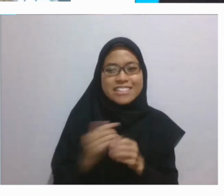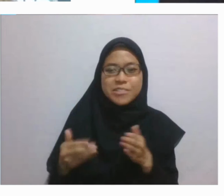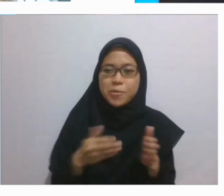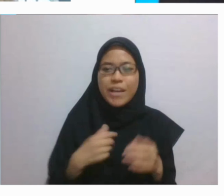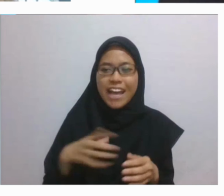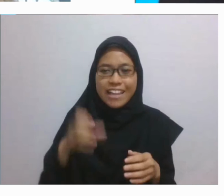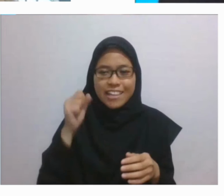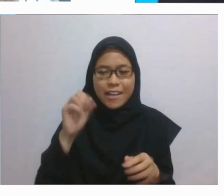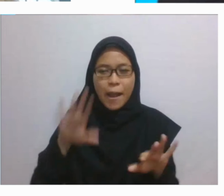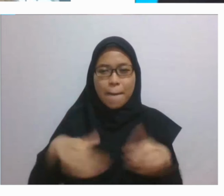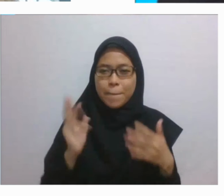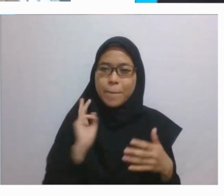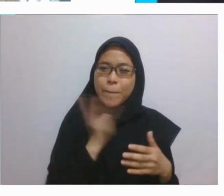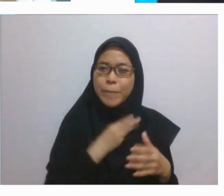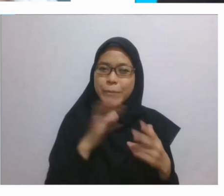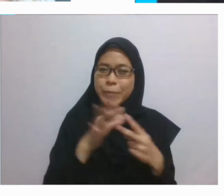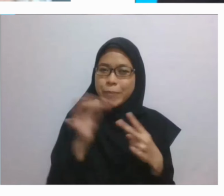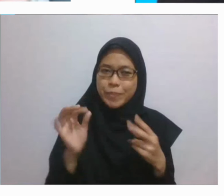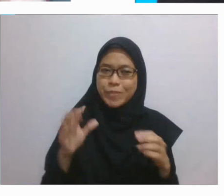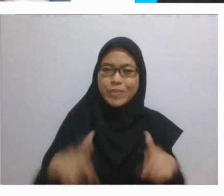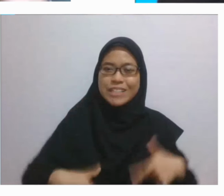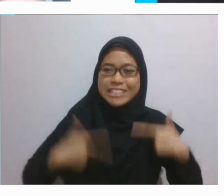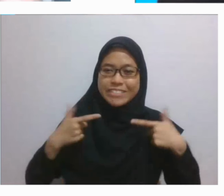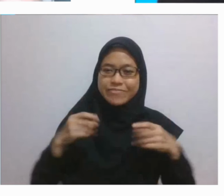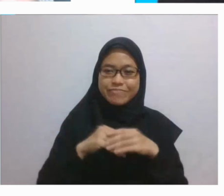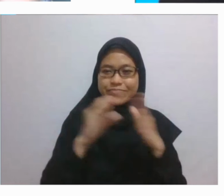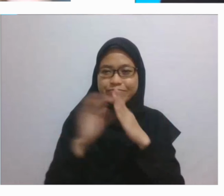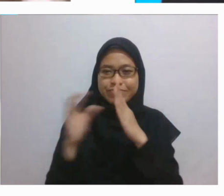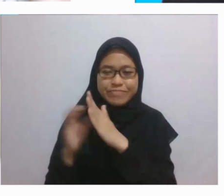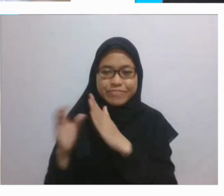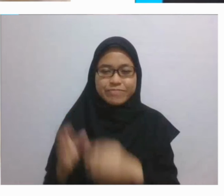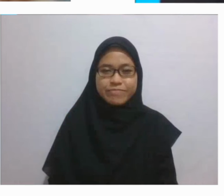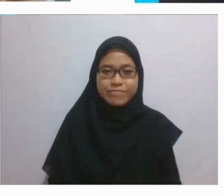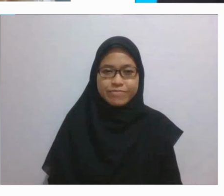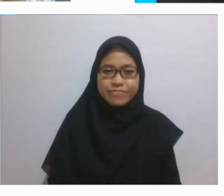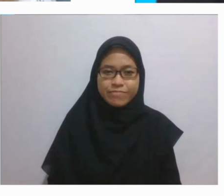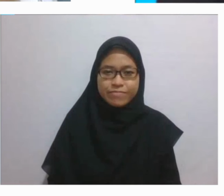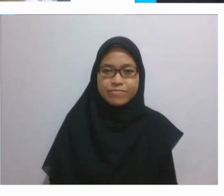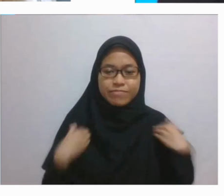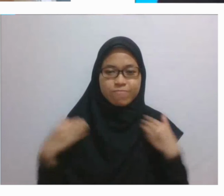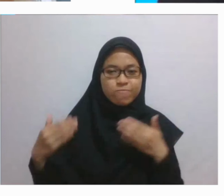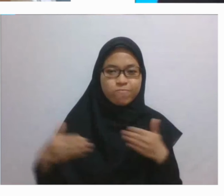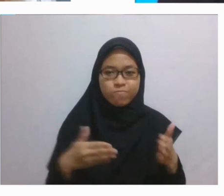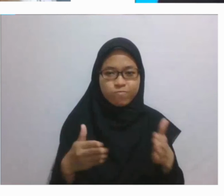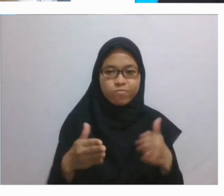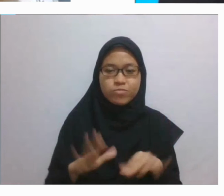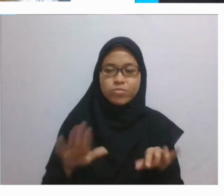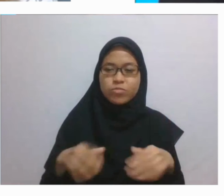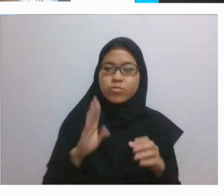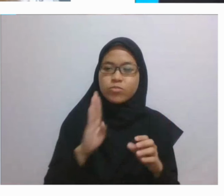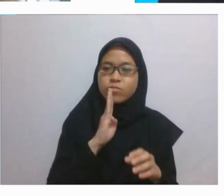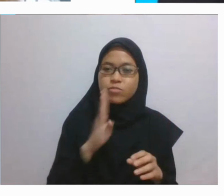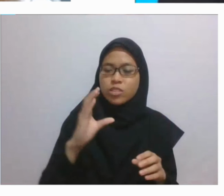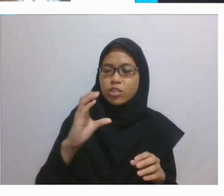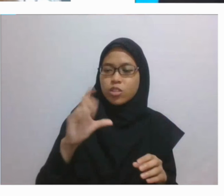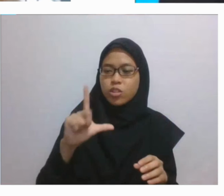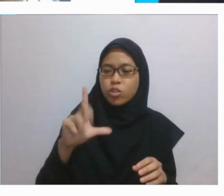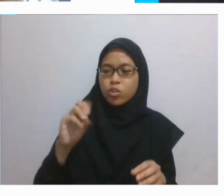bit about how we choose to live in the city. And, you know, there is a way in which we can become closeted